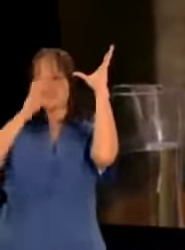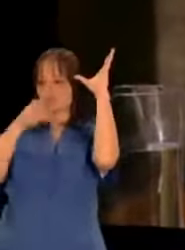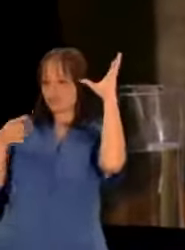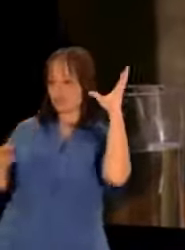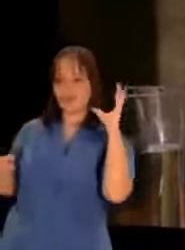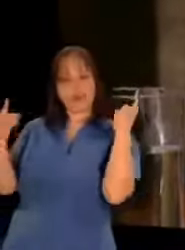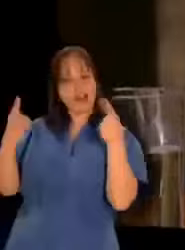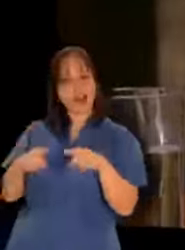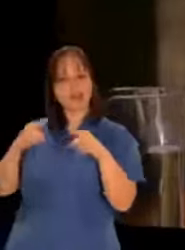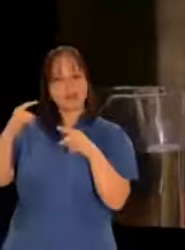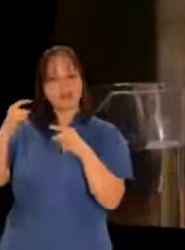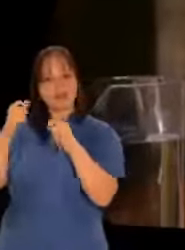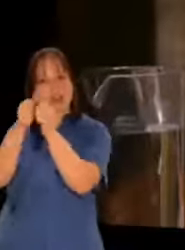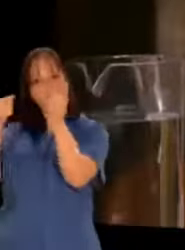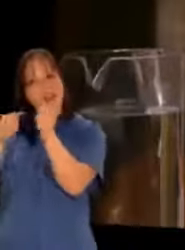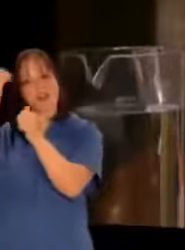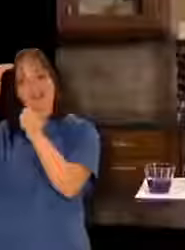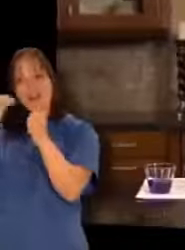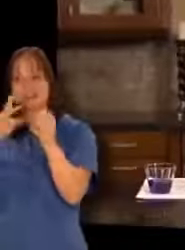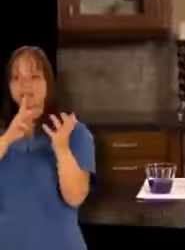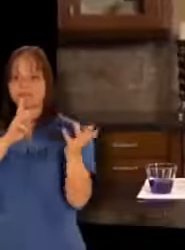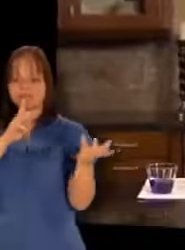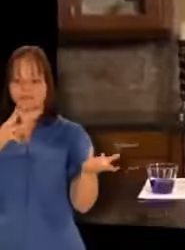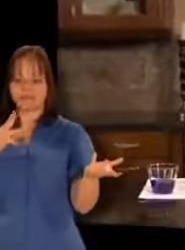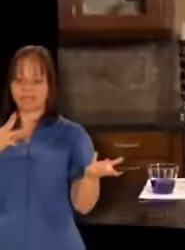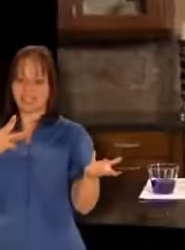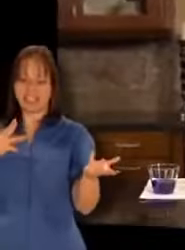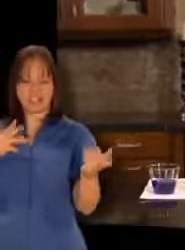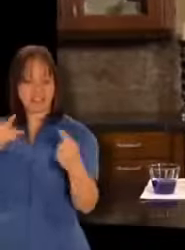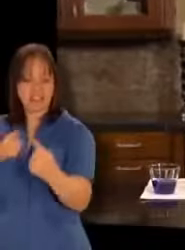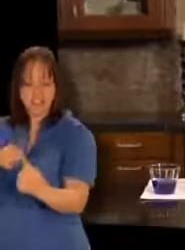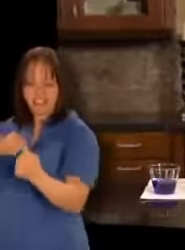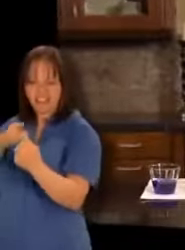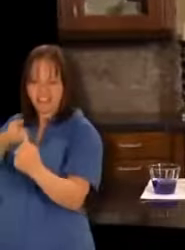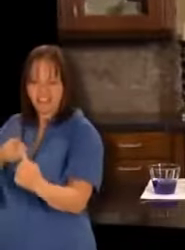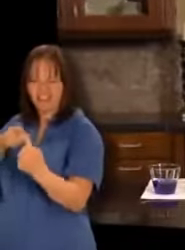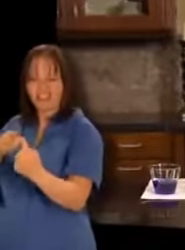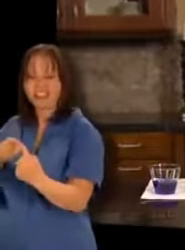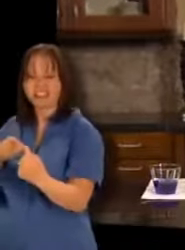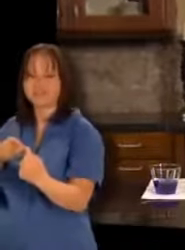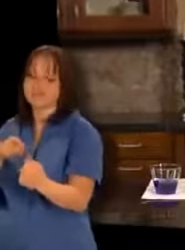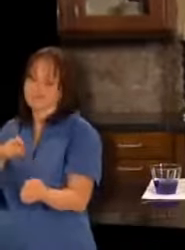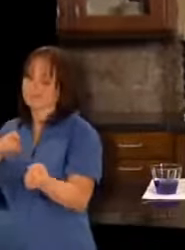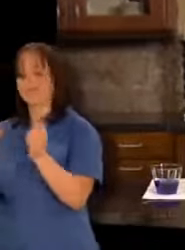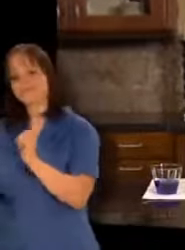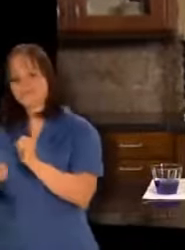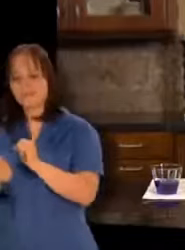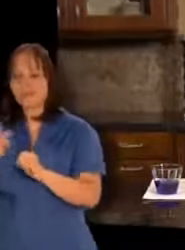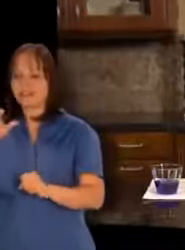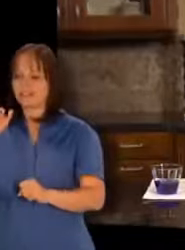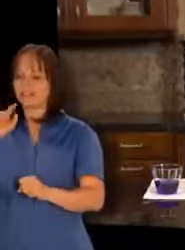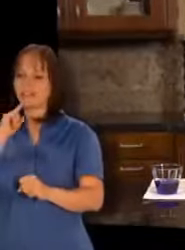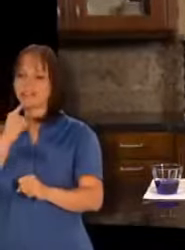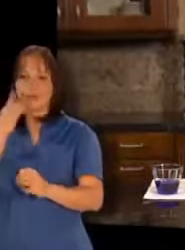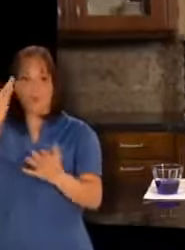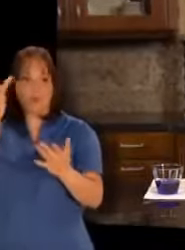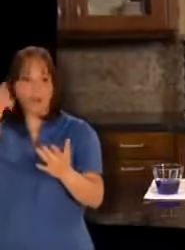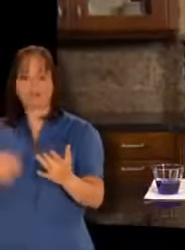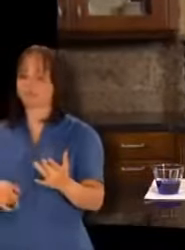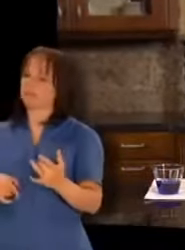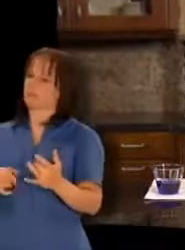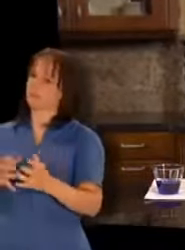happened to the Arrowhead water? It was struggling, and then it went right back to acidity. That's because it's very